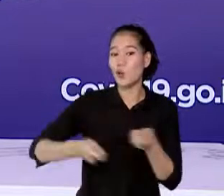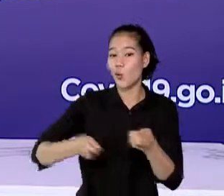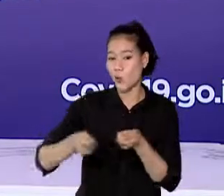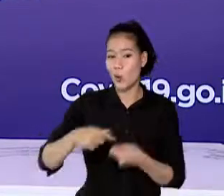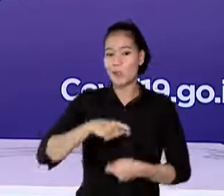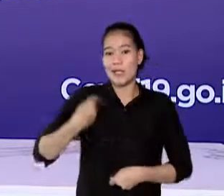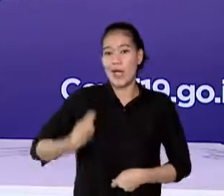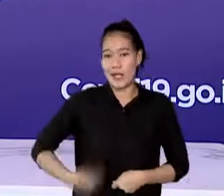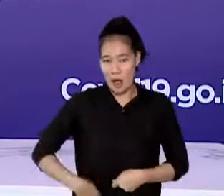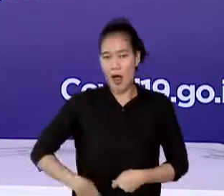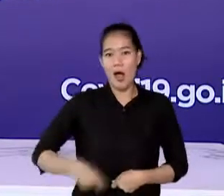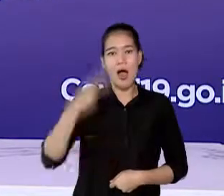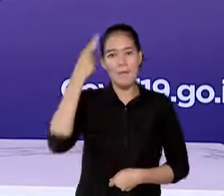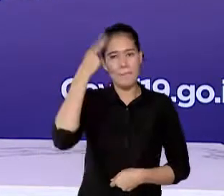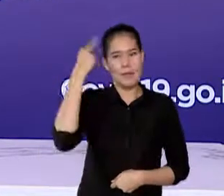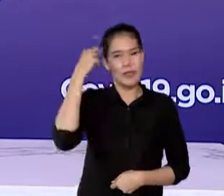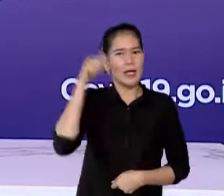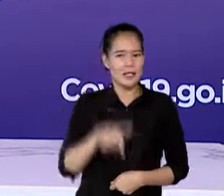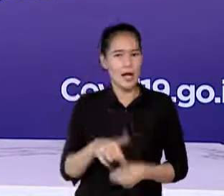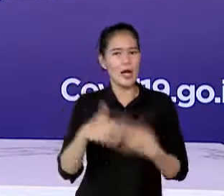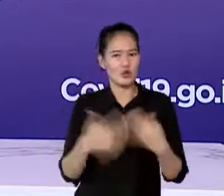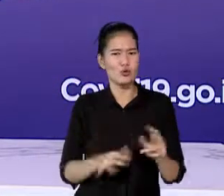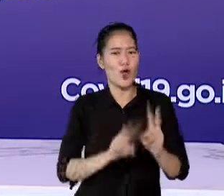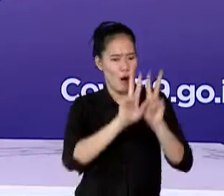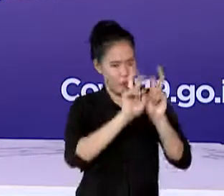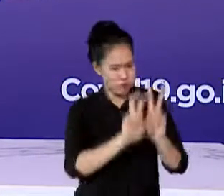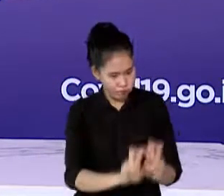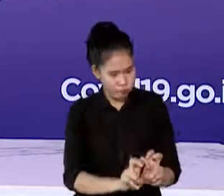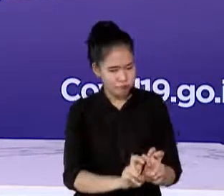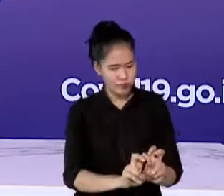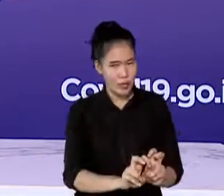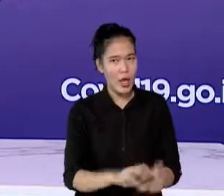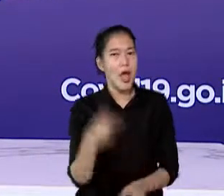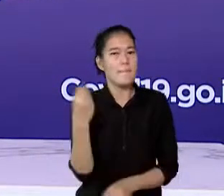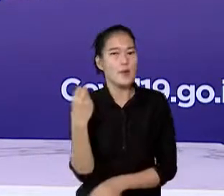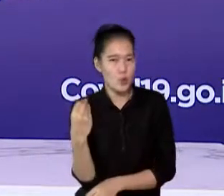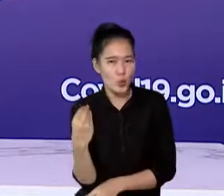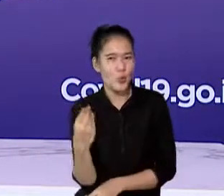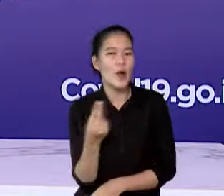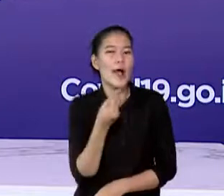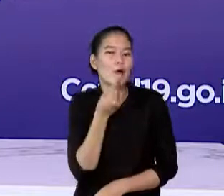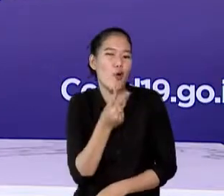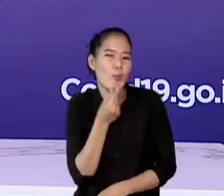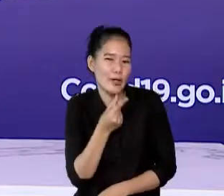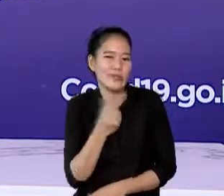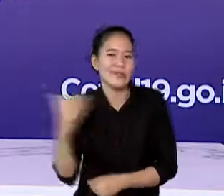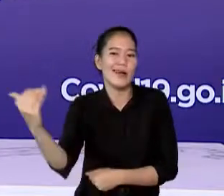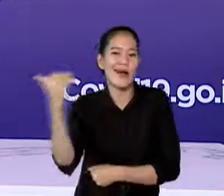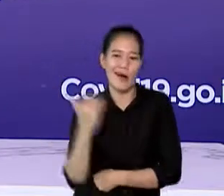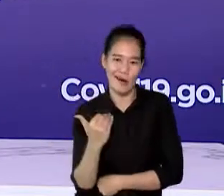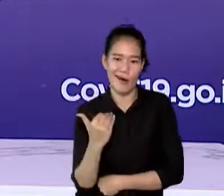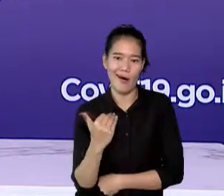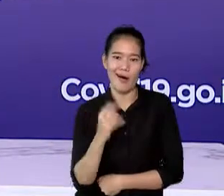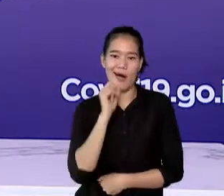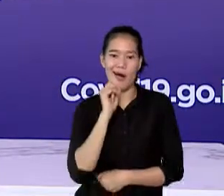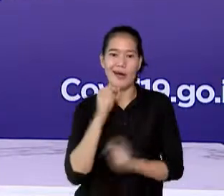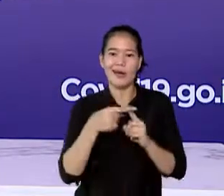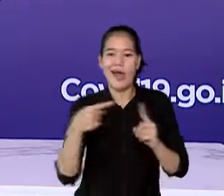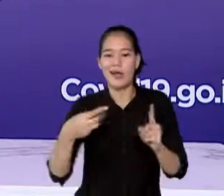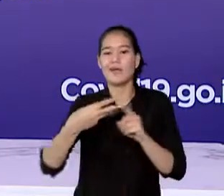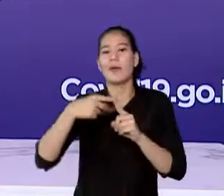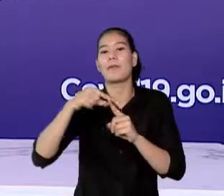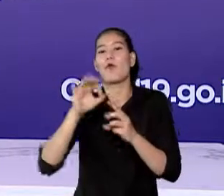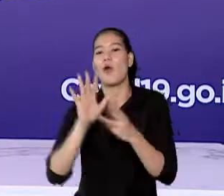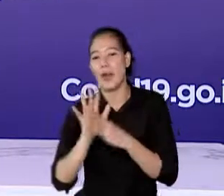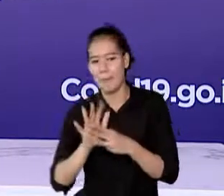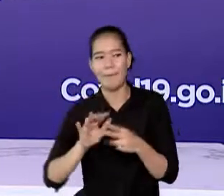Control, the government is currently studying and waiting for recommendations and decisions from BPOM and